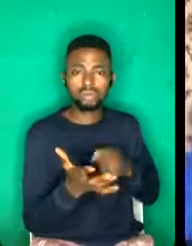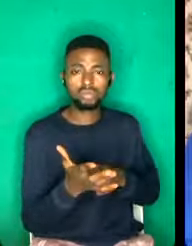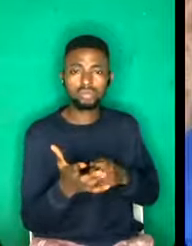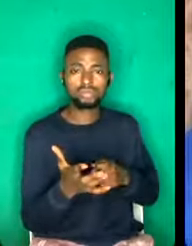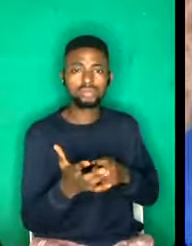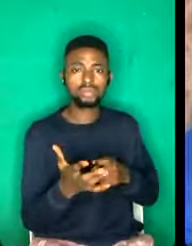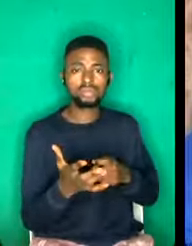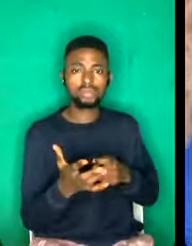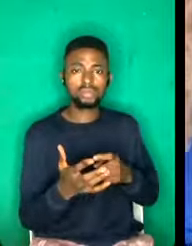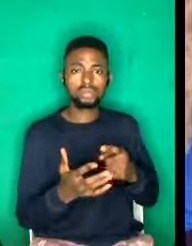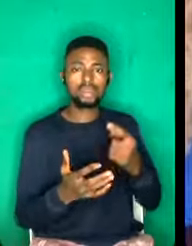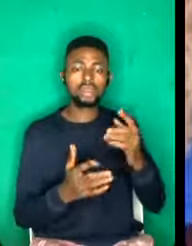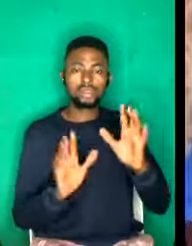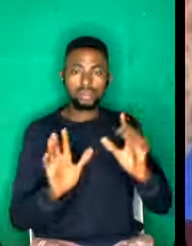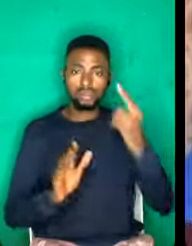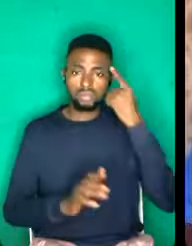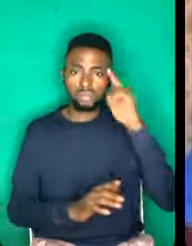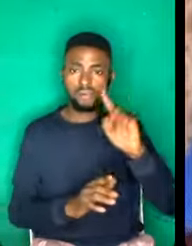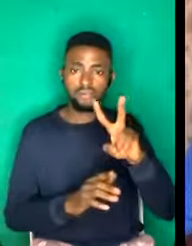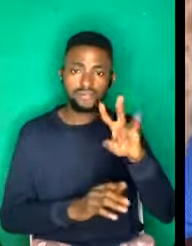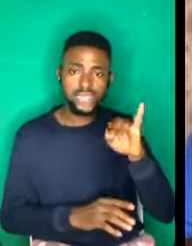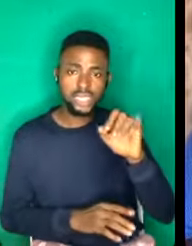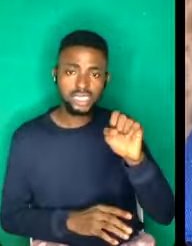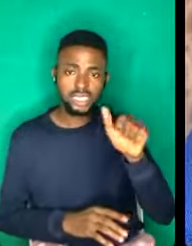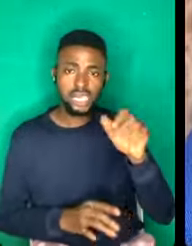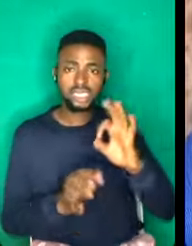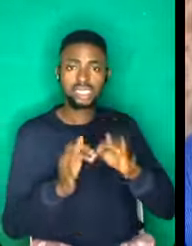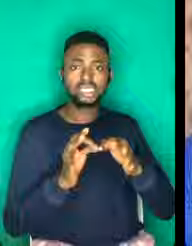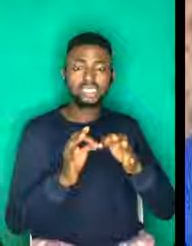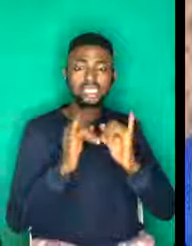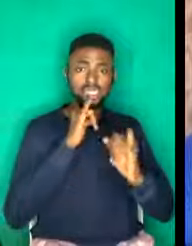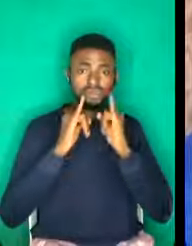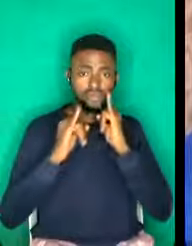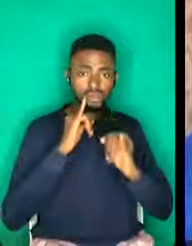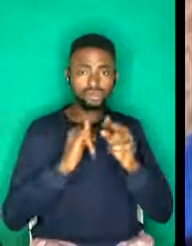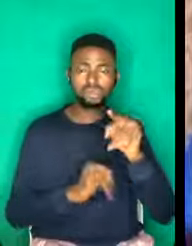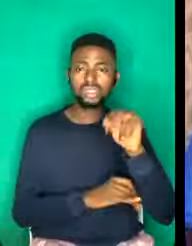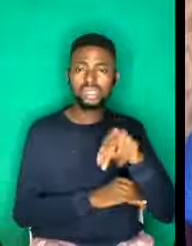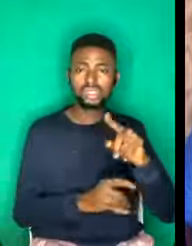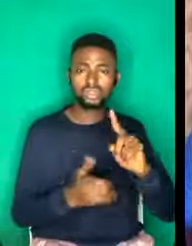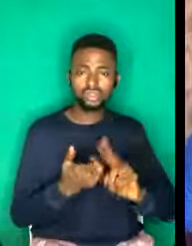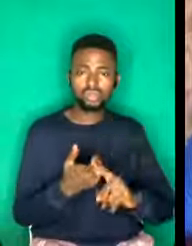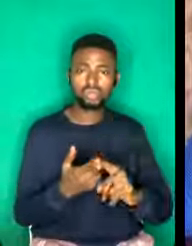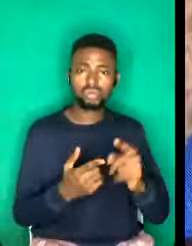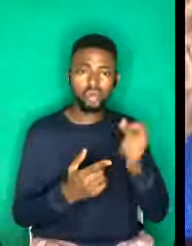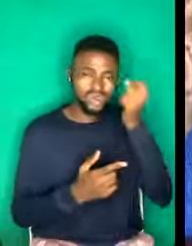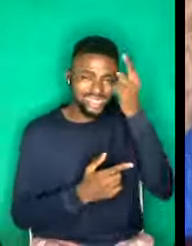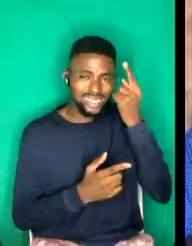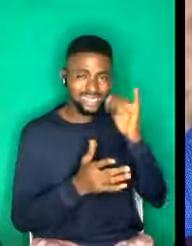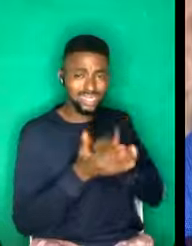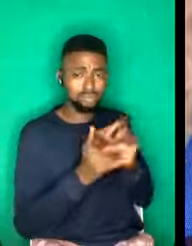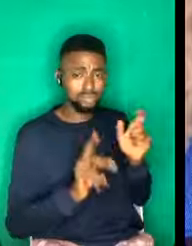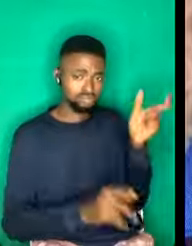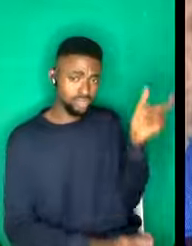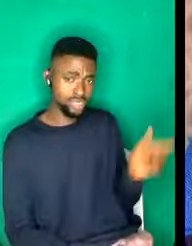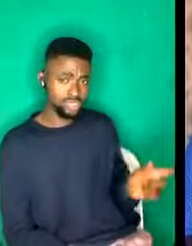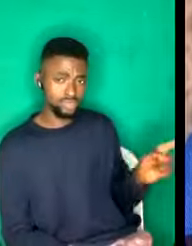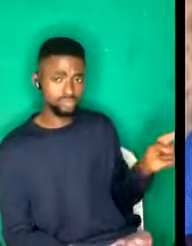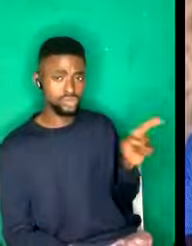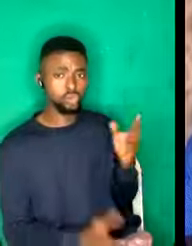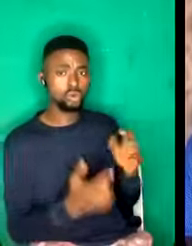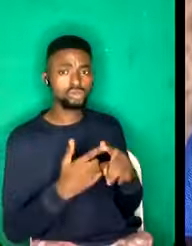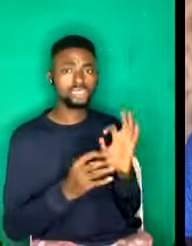visa interviews, like you mentioned, of course, you have to get used to that person you want to go and interpret for in the embassy.